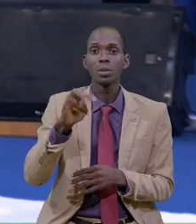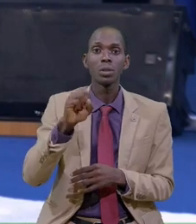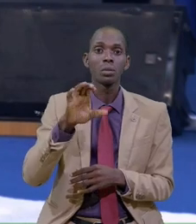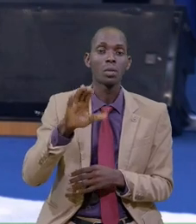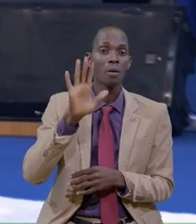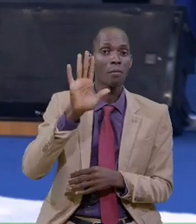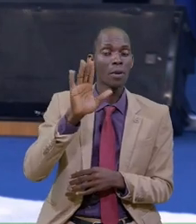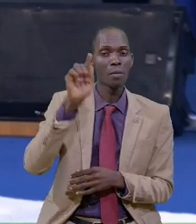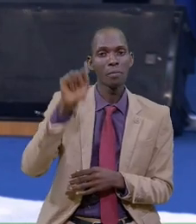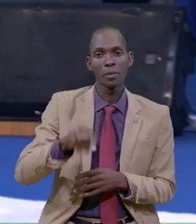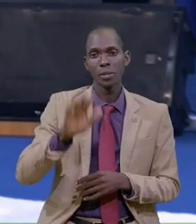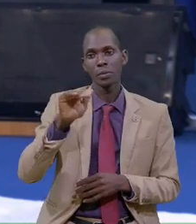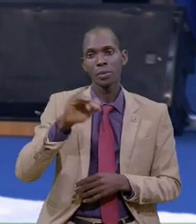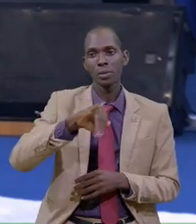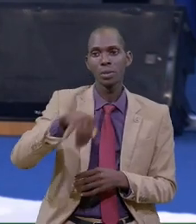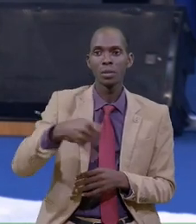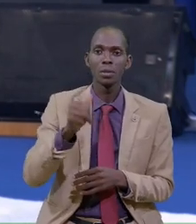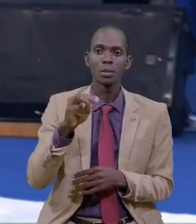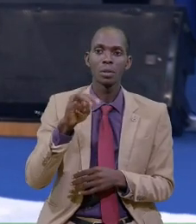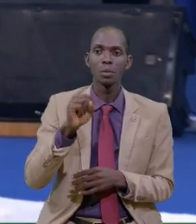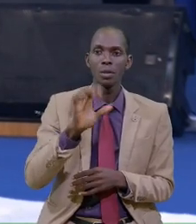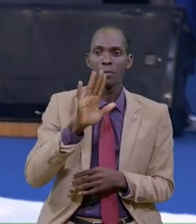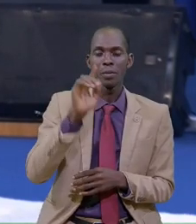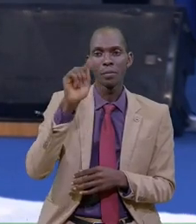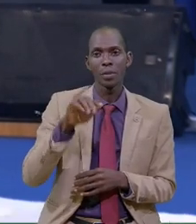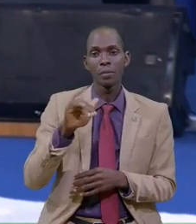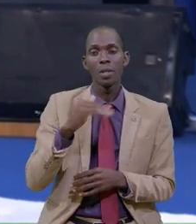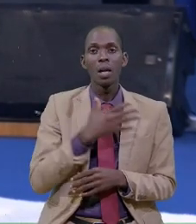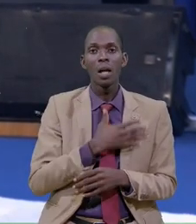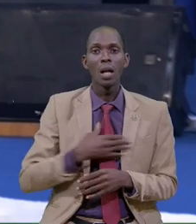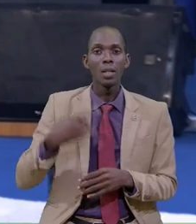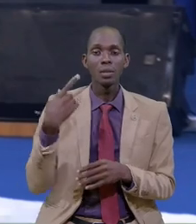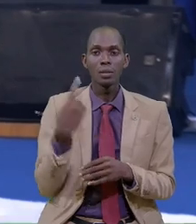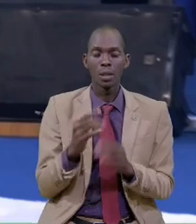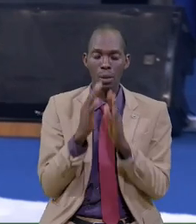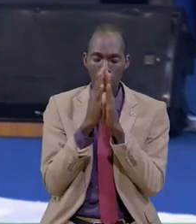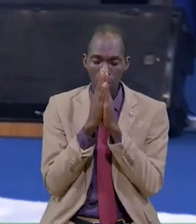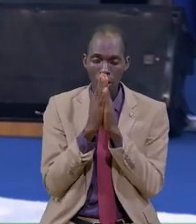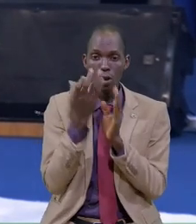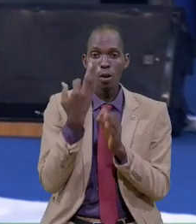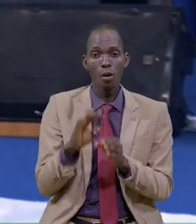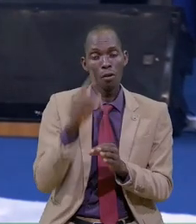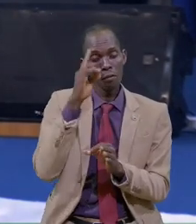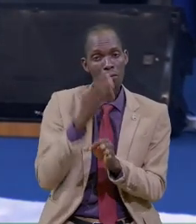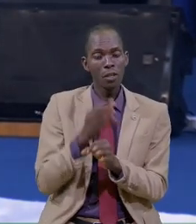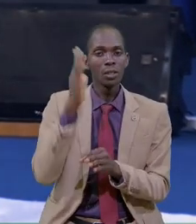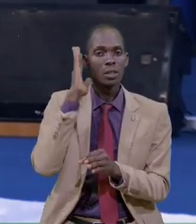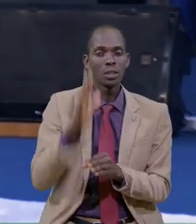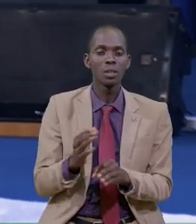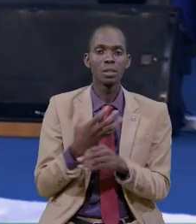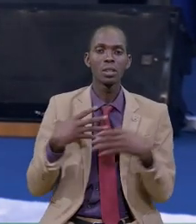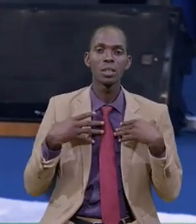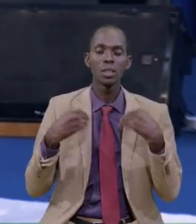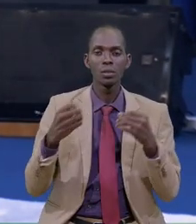reading from verse 15, and the prayer of faith shall save the sick.